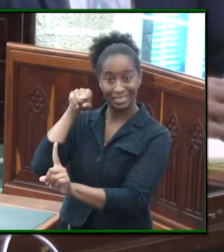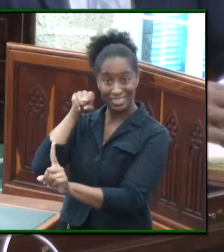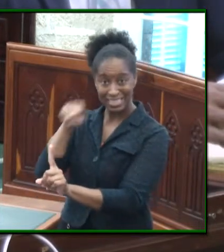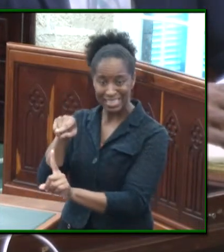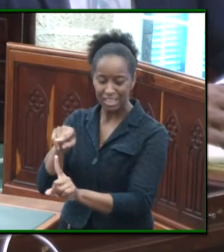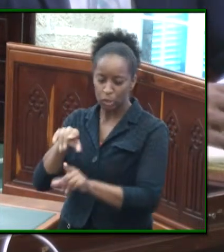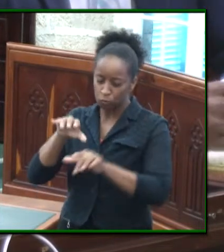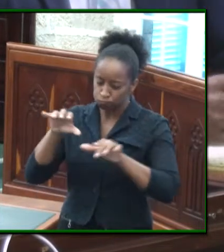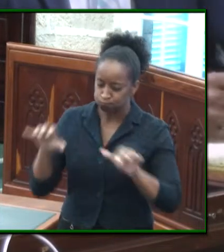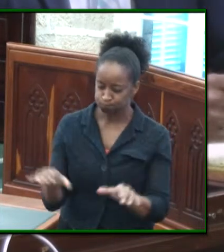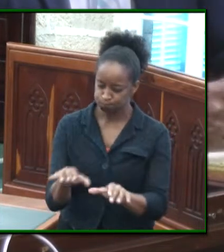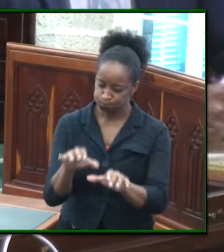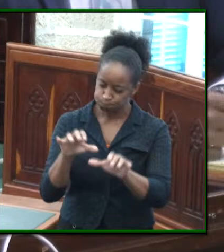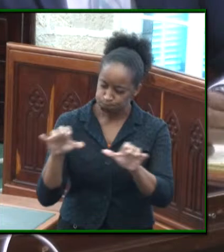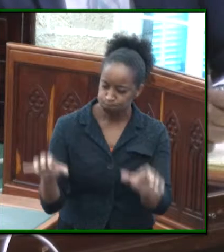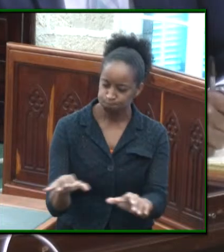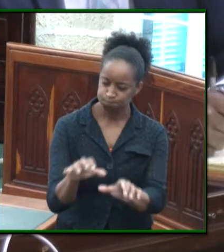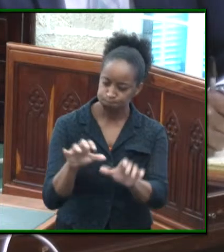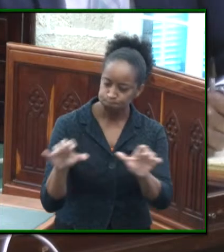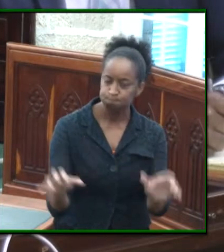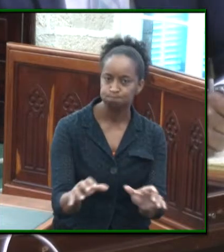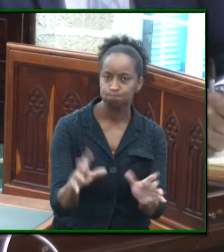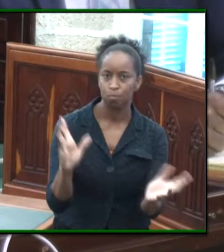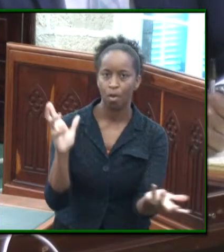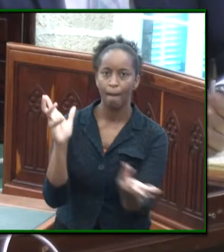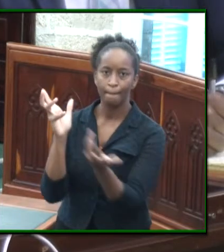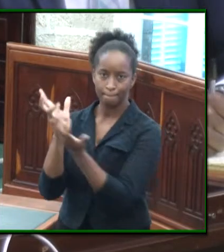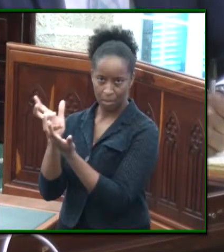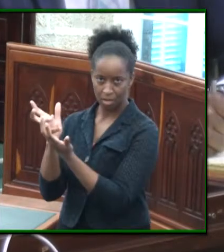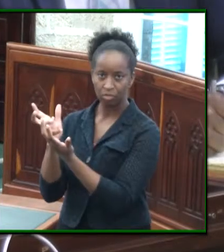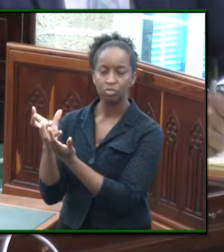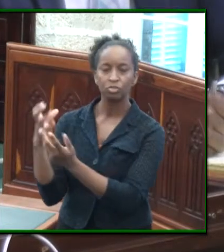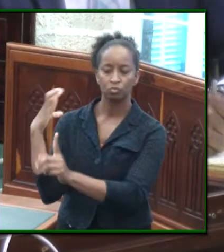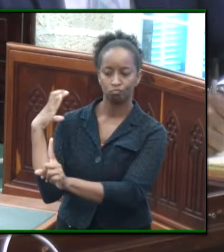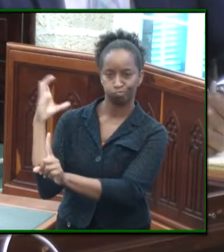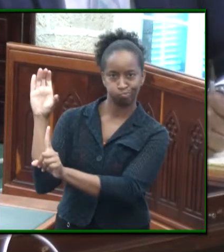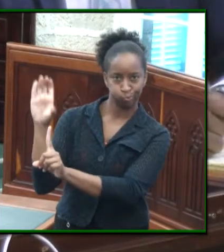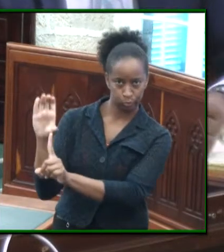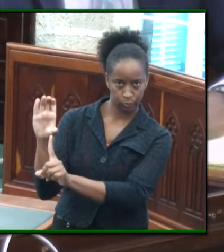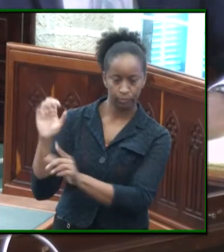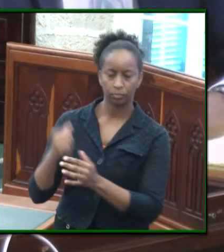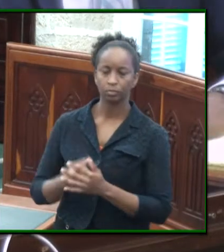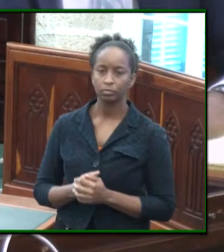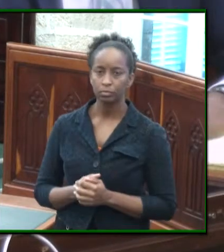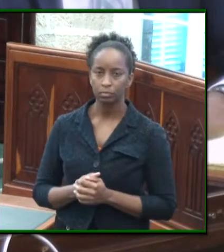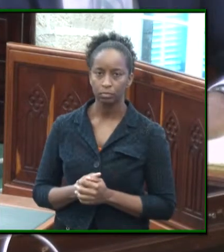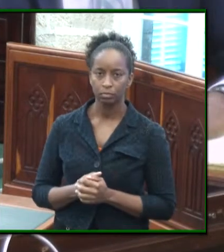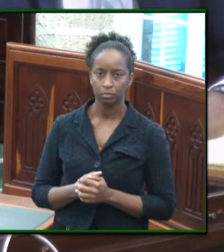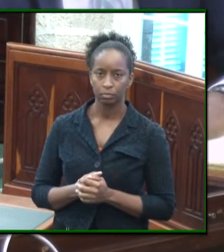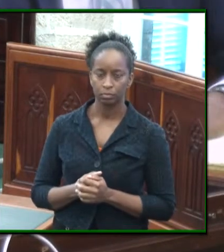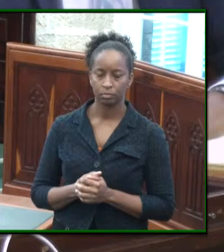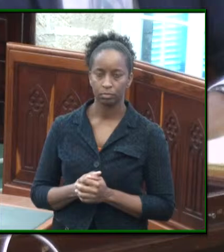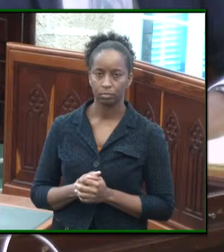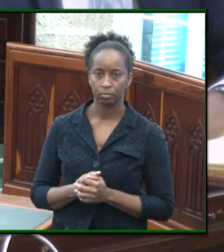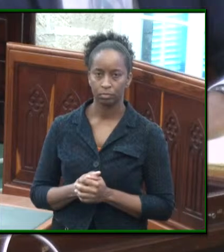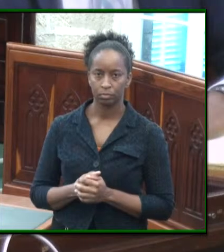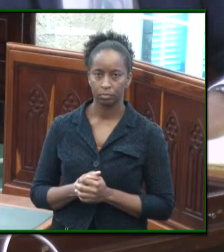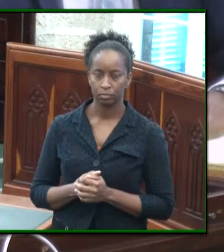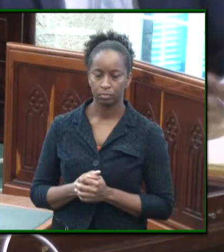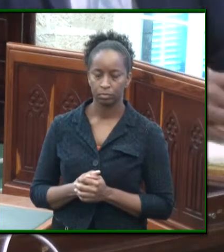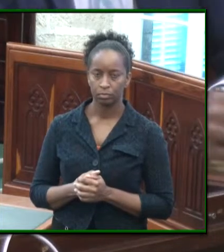of the country's coffers to attend to the wide raft,